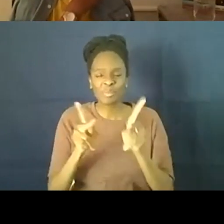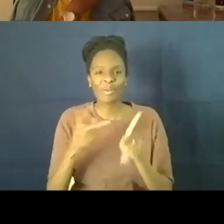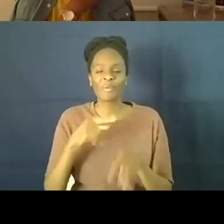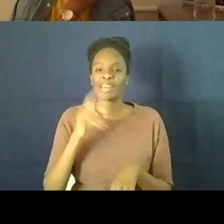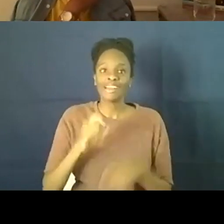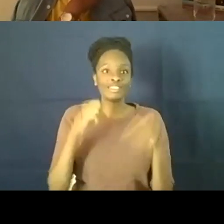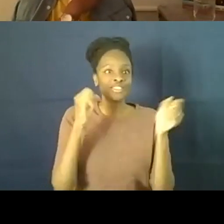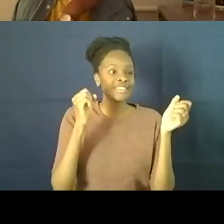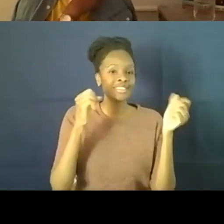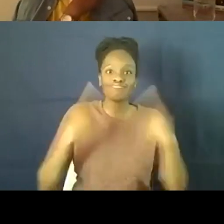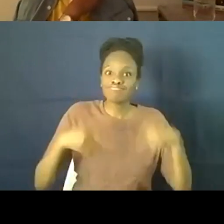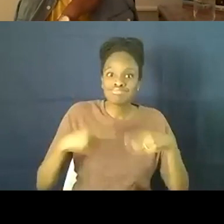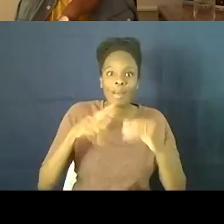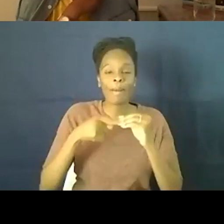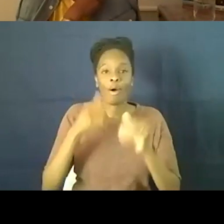which drugs to list.